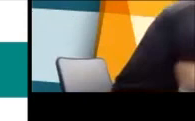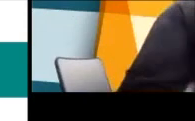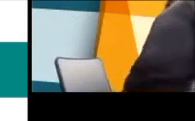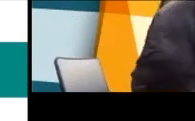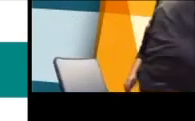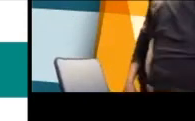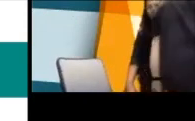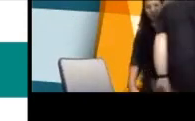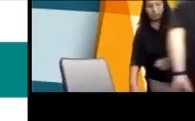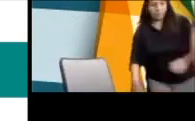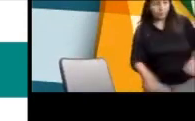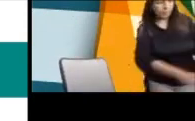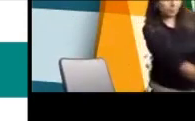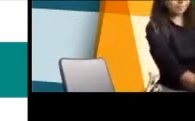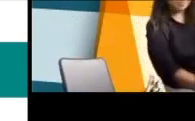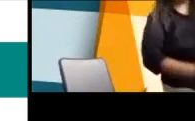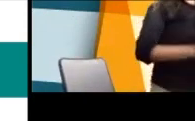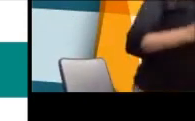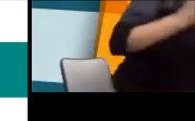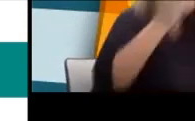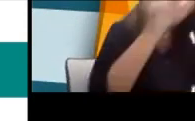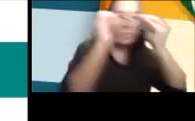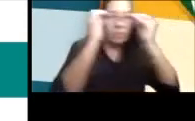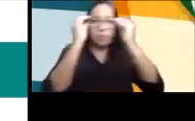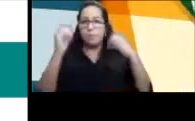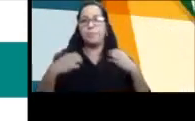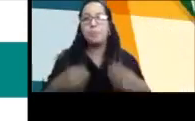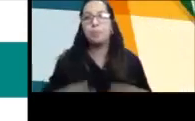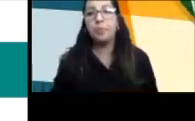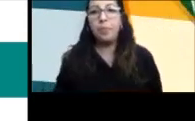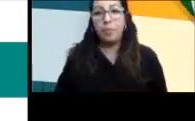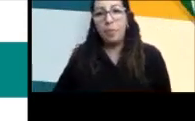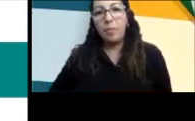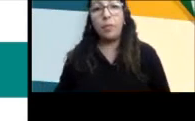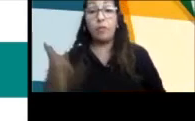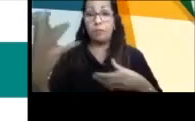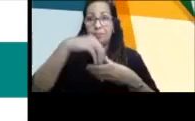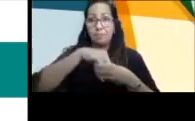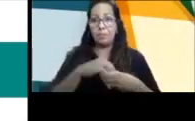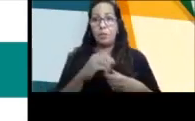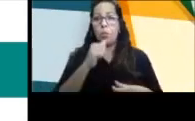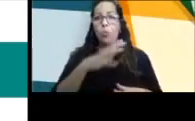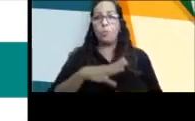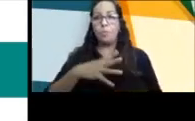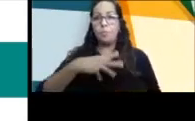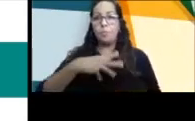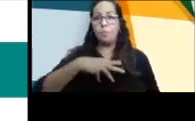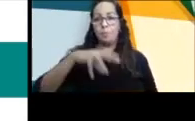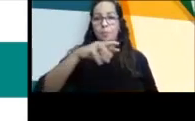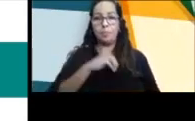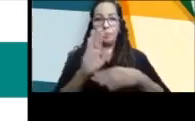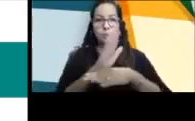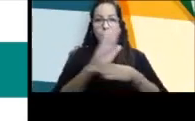identifies where there are contracting opportunities to engage minority or women businesses. The form collects information on